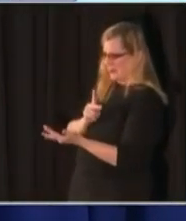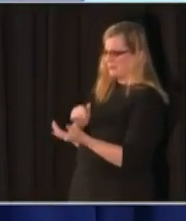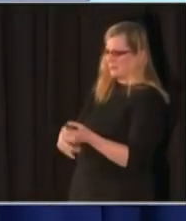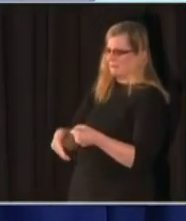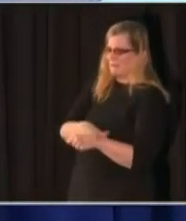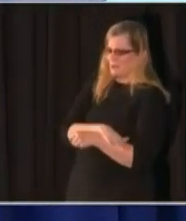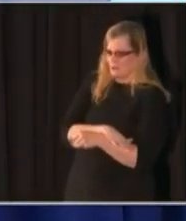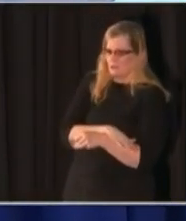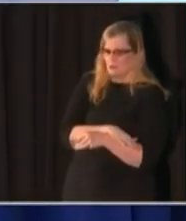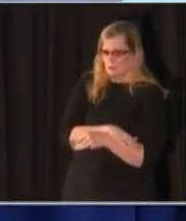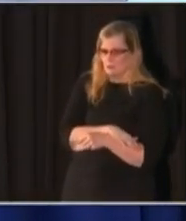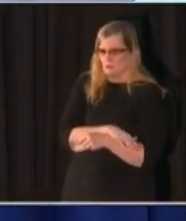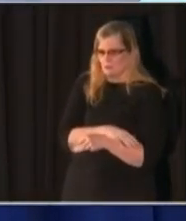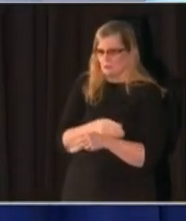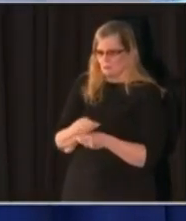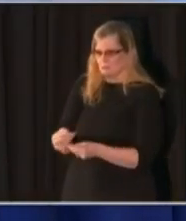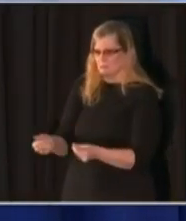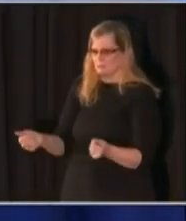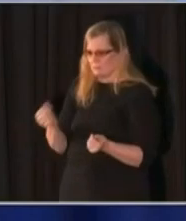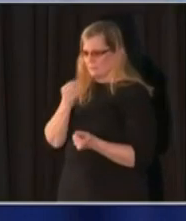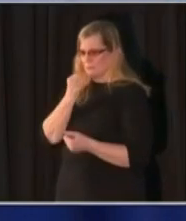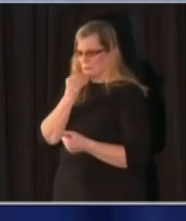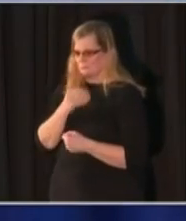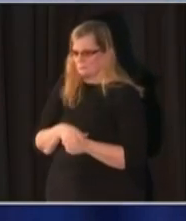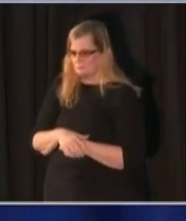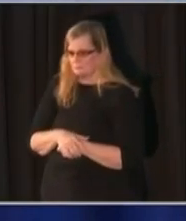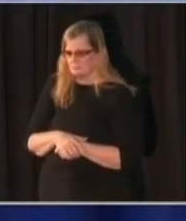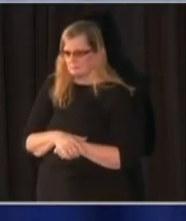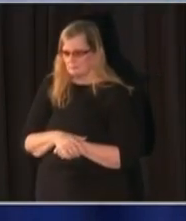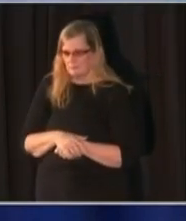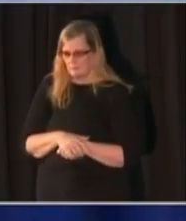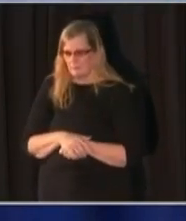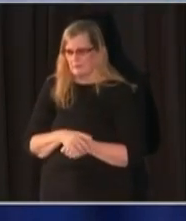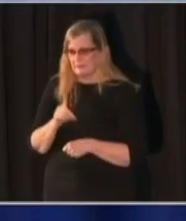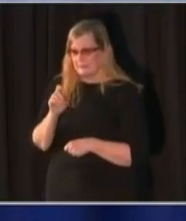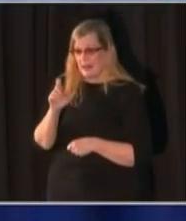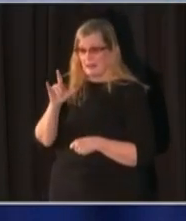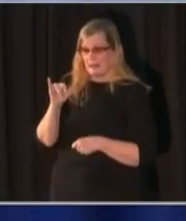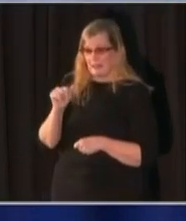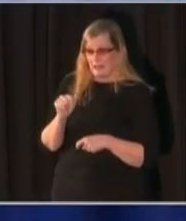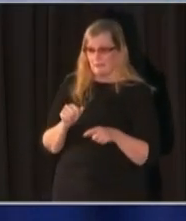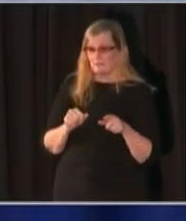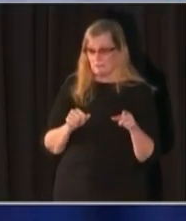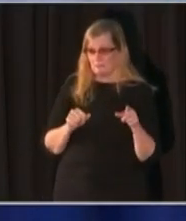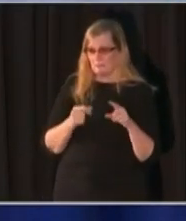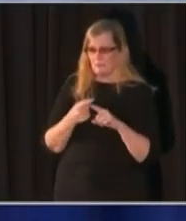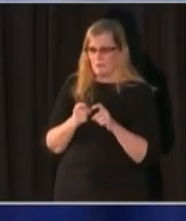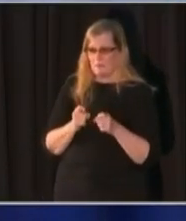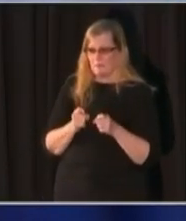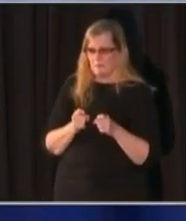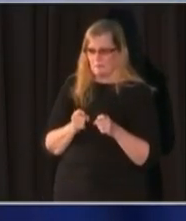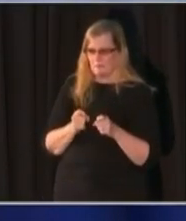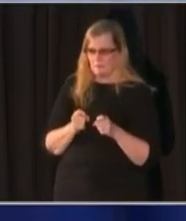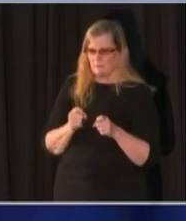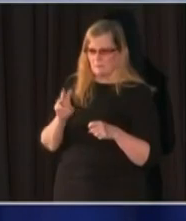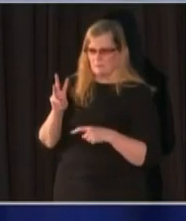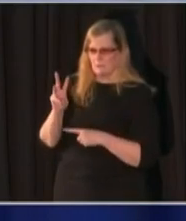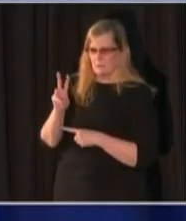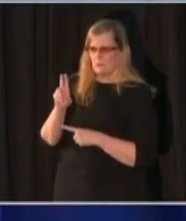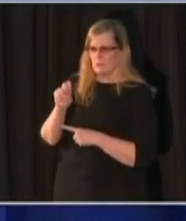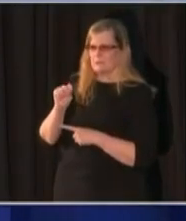All right, next is Delia from USA 9, WUSA 9. Okay. Delia? Good